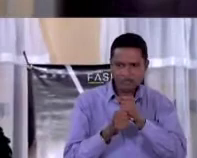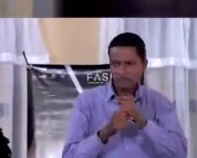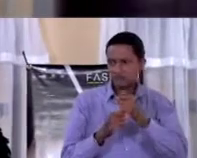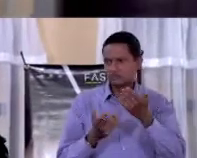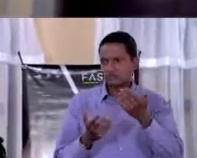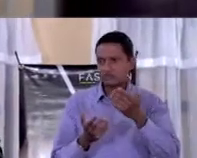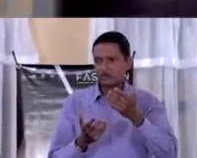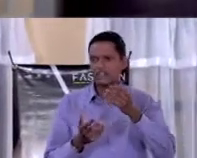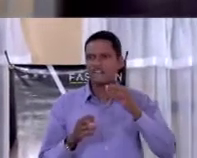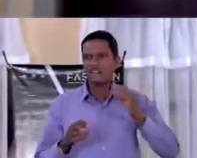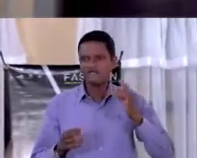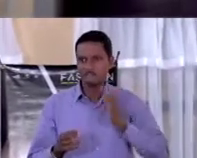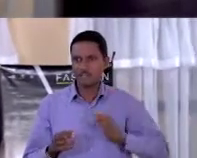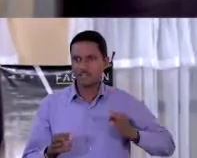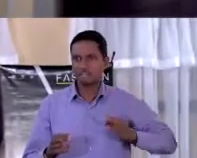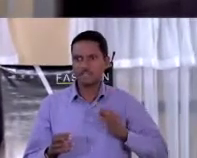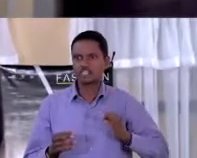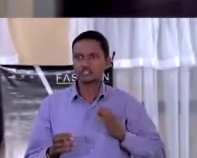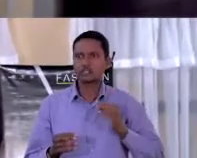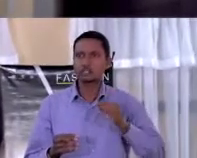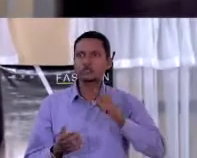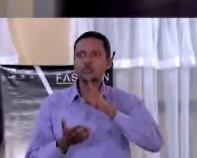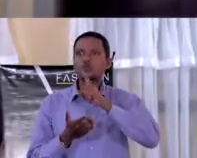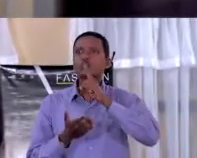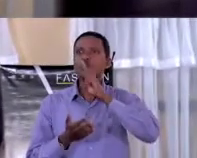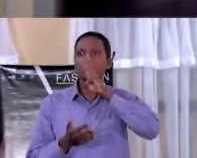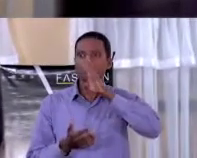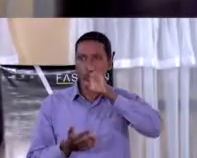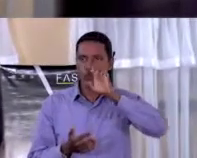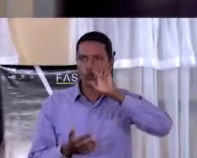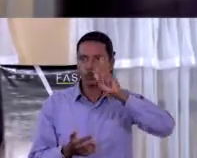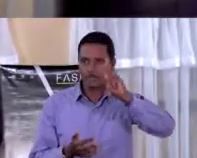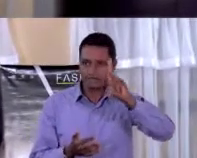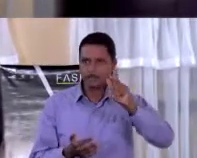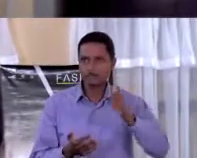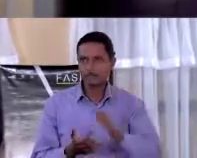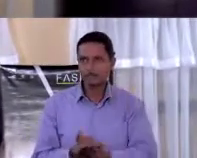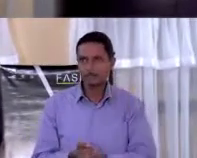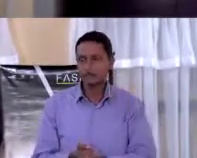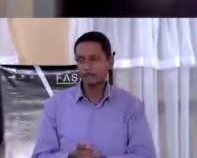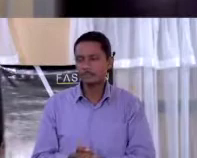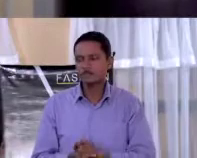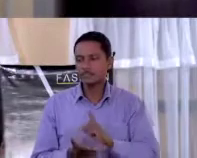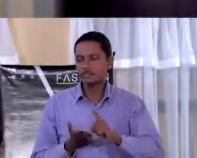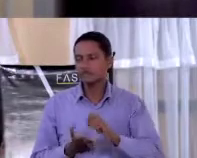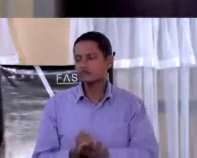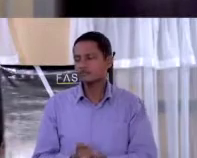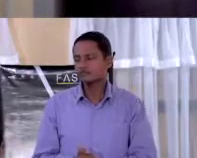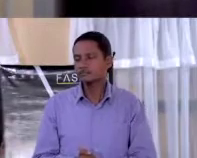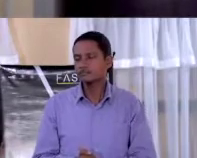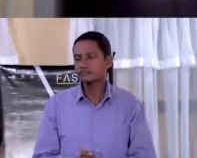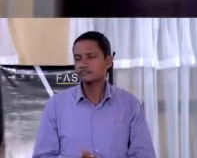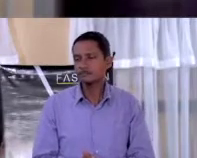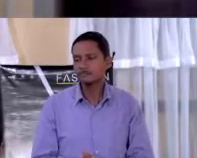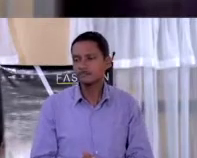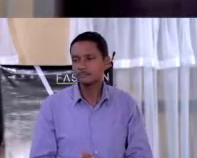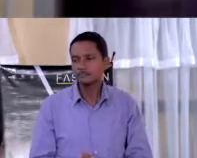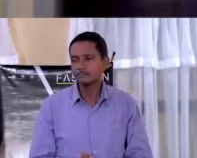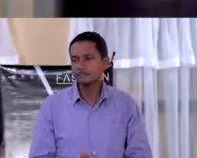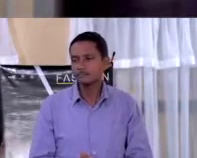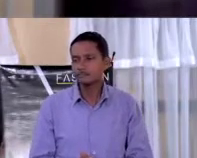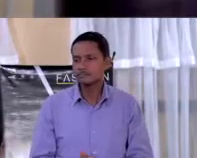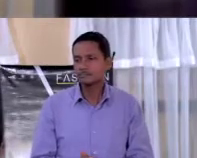week. Part of it, again, is the socioeconomic climate and the pressures that come with